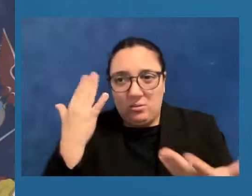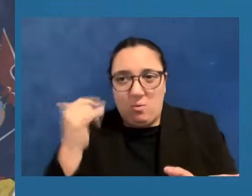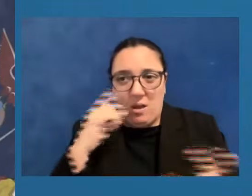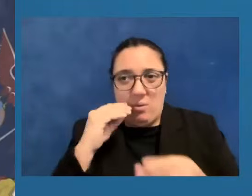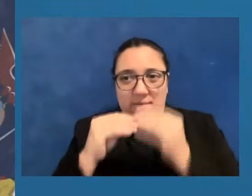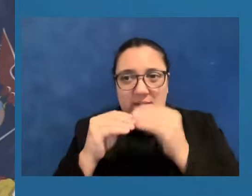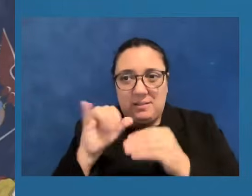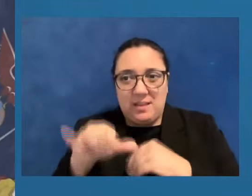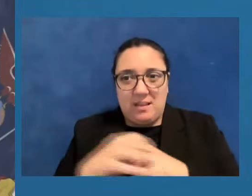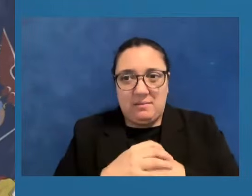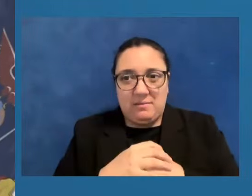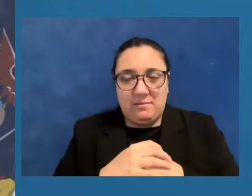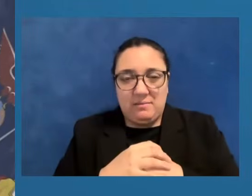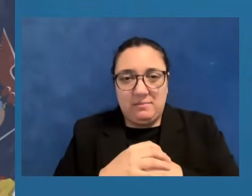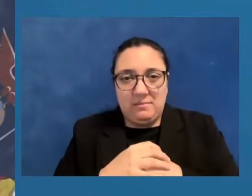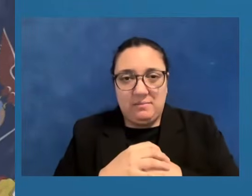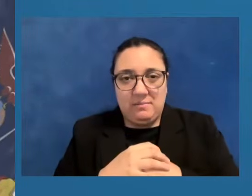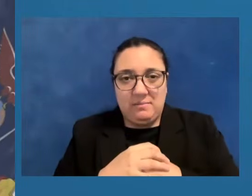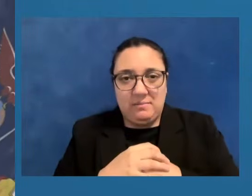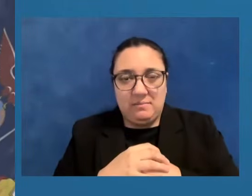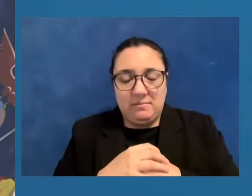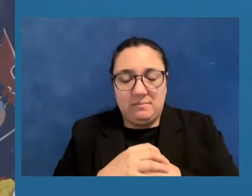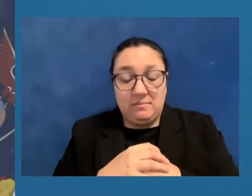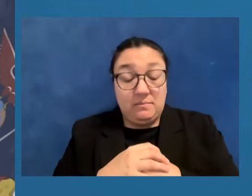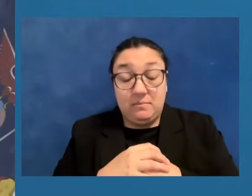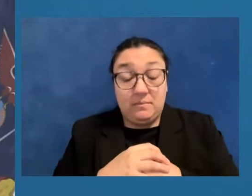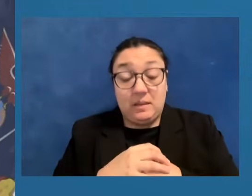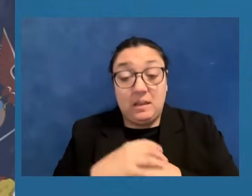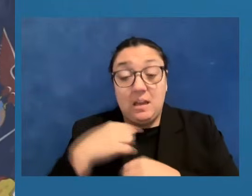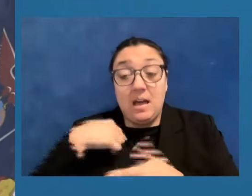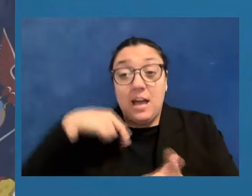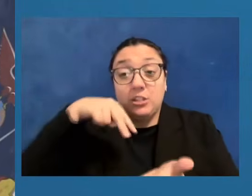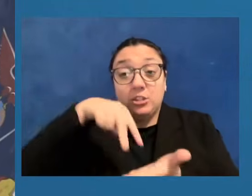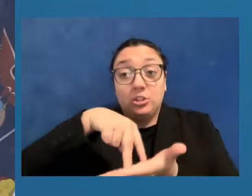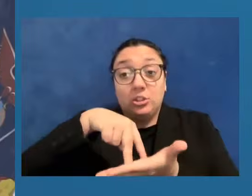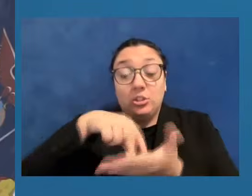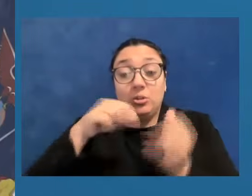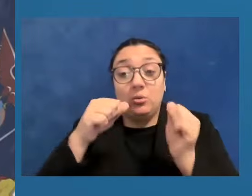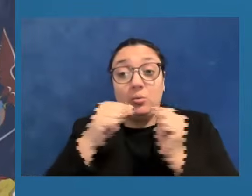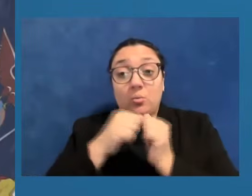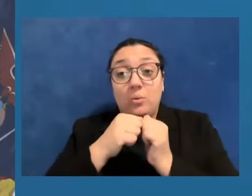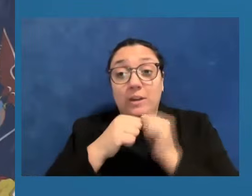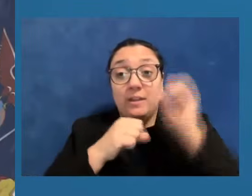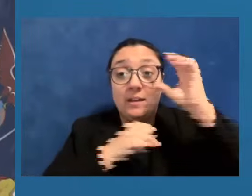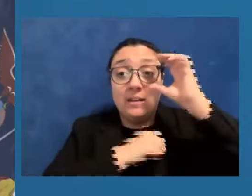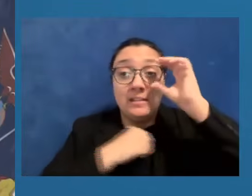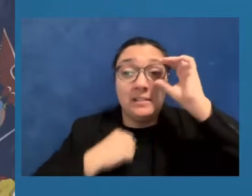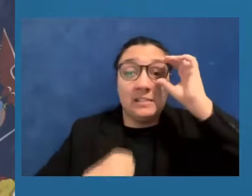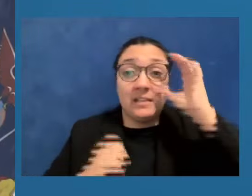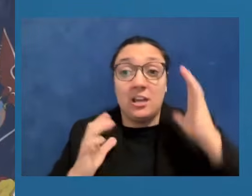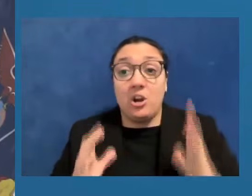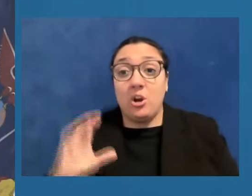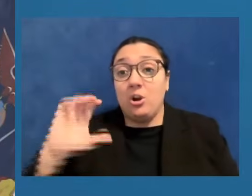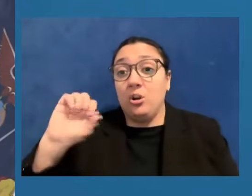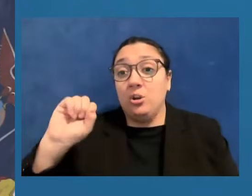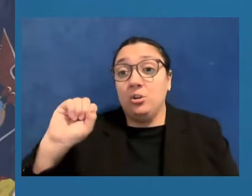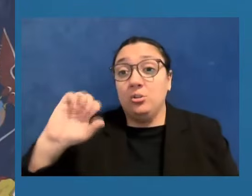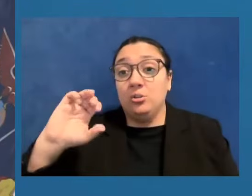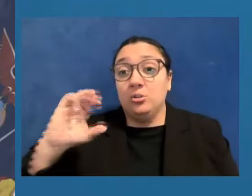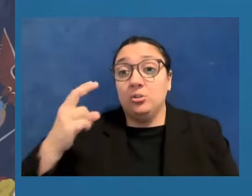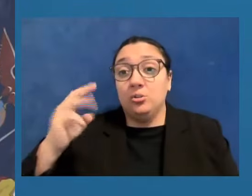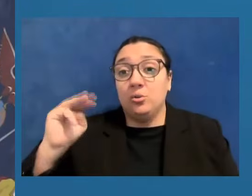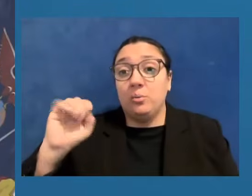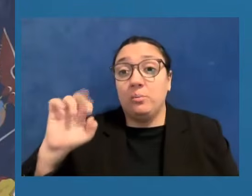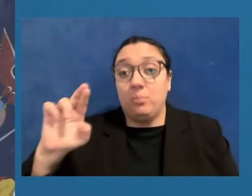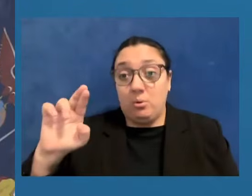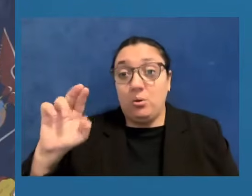it? I stood there with Senator Schumer back in, you were there, the county executive. We